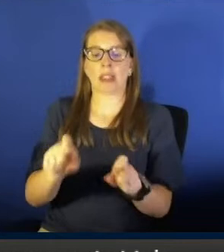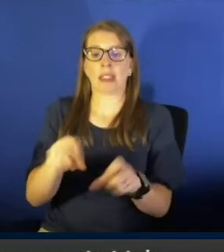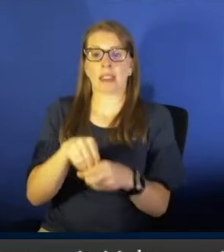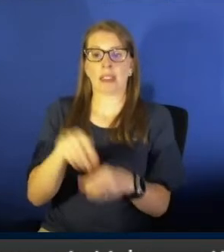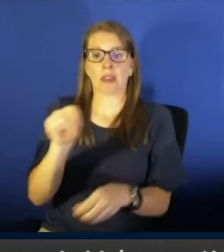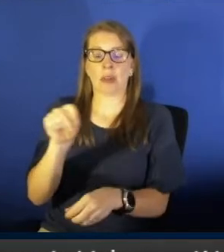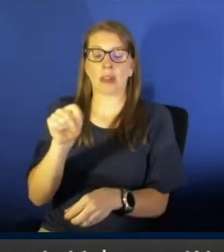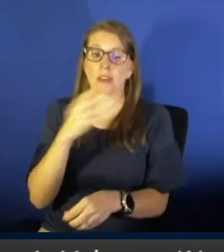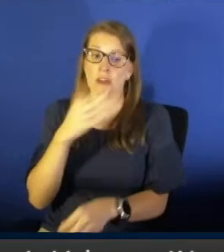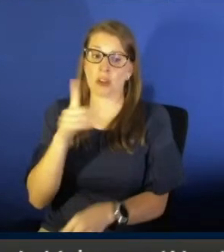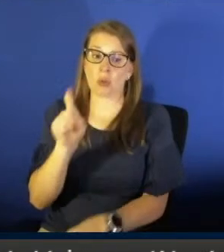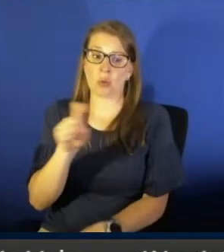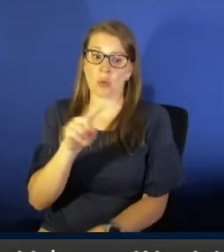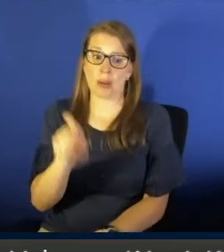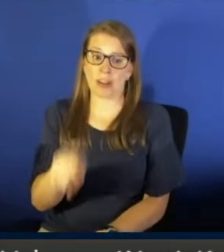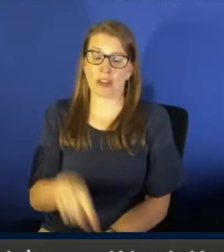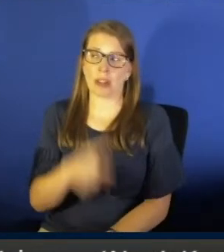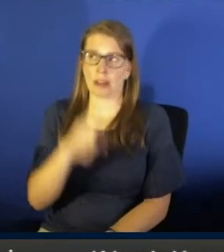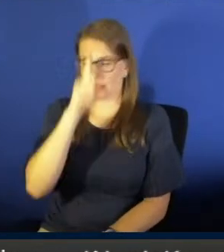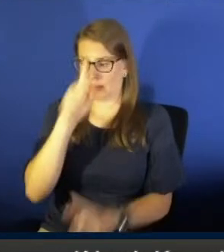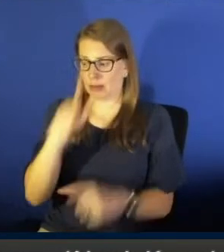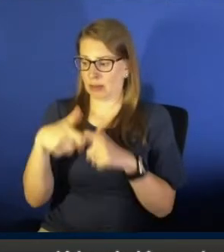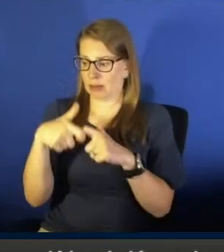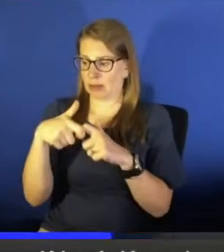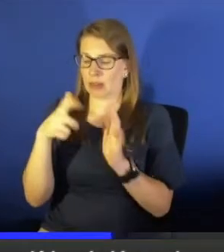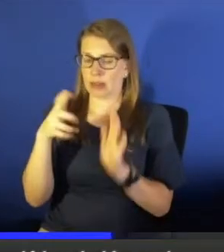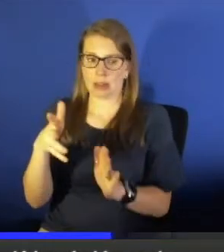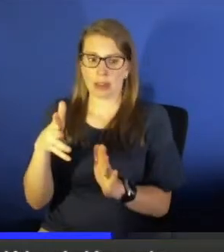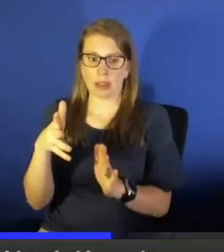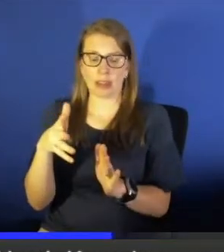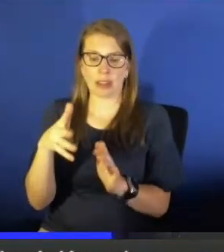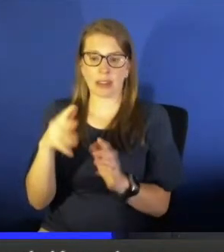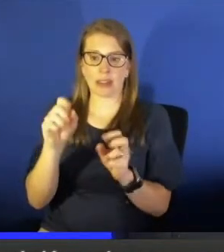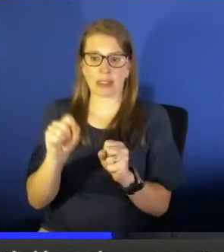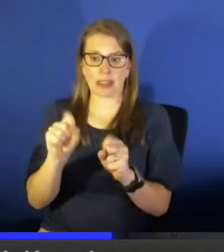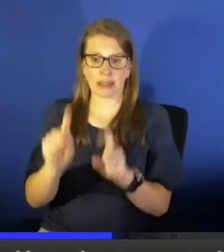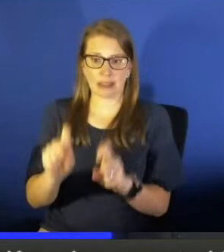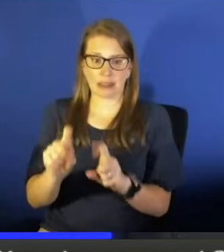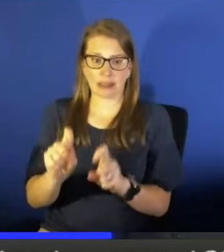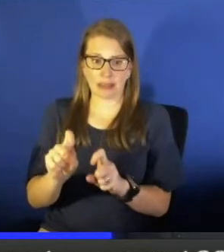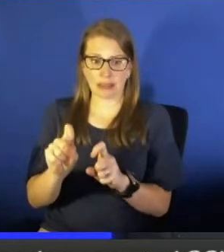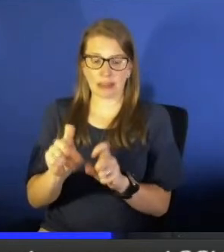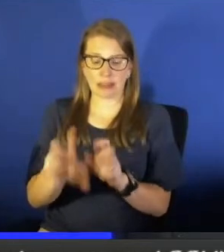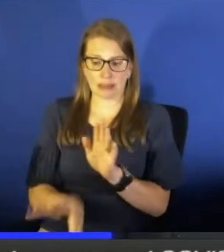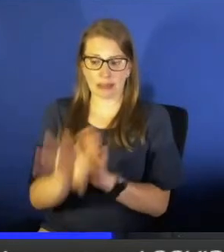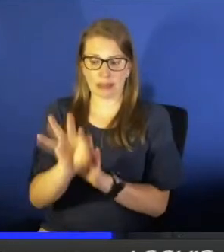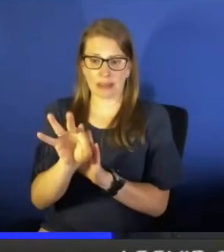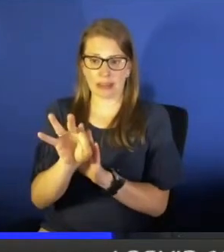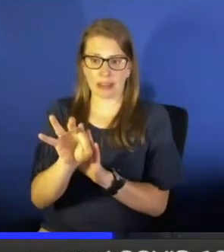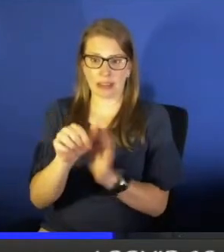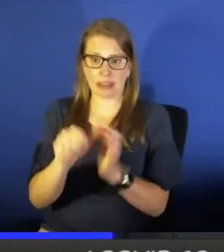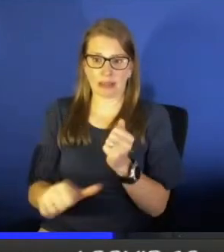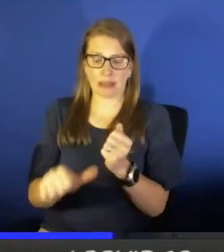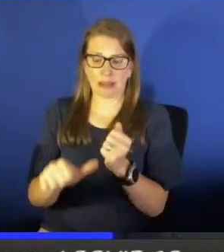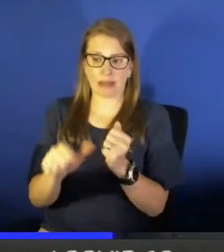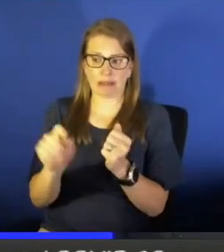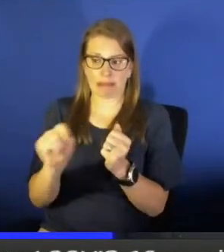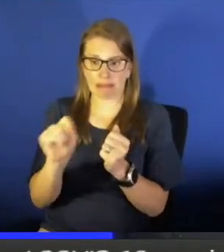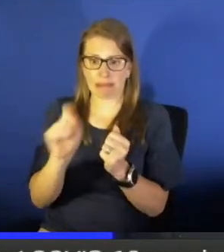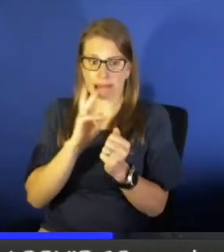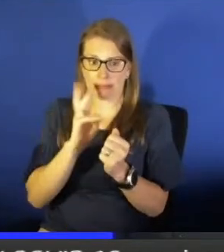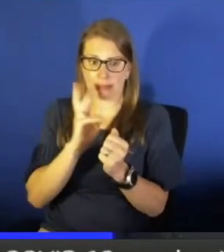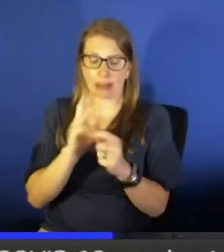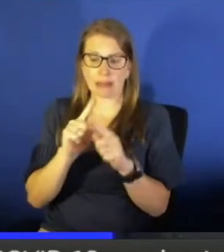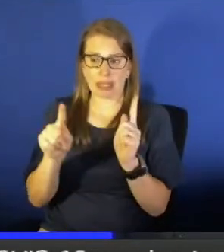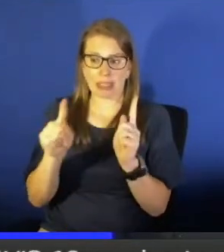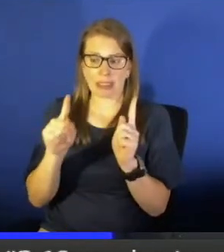question. I had to stop and pause. It can be detected in wastewater. It's a big process. There's a lot of testing, so it's probably